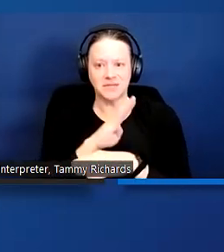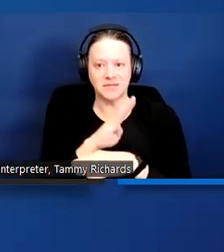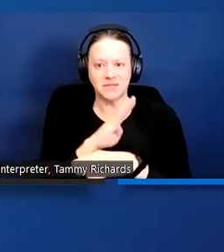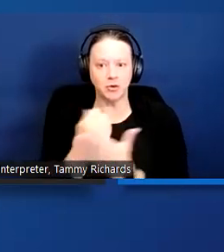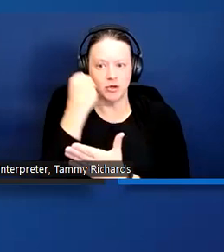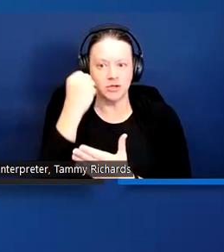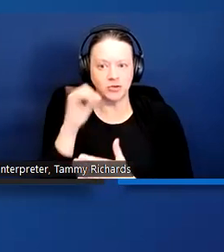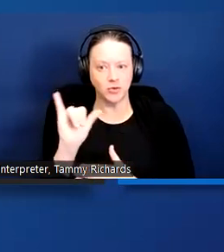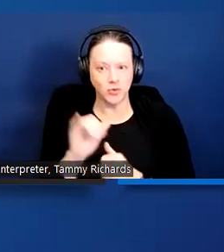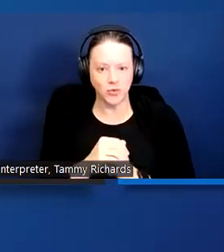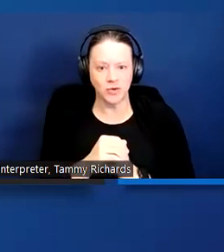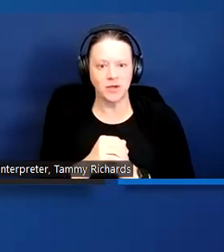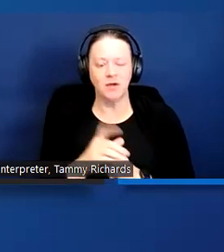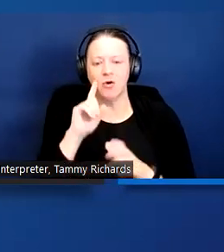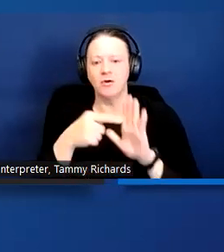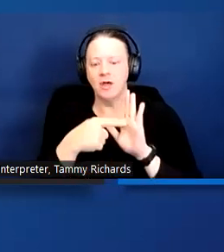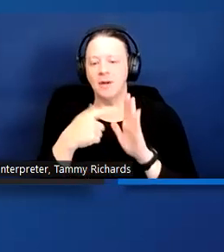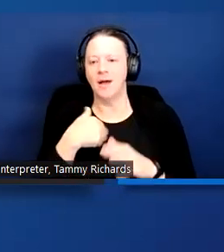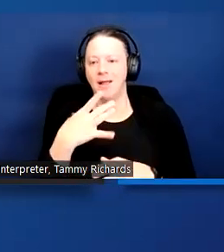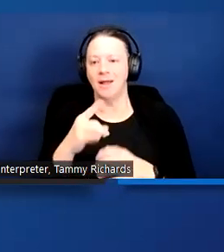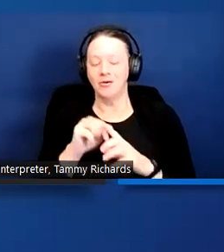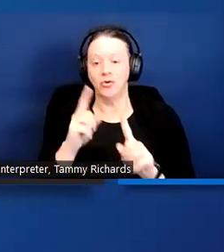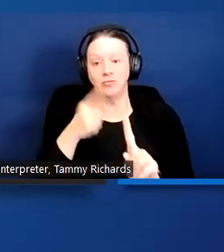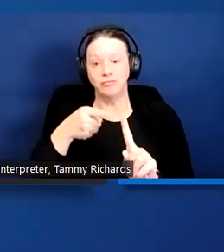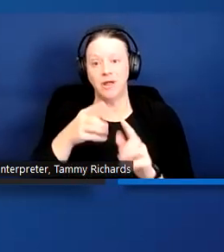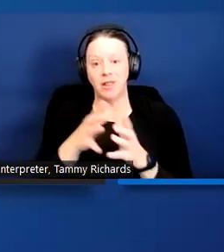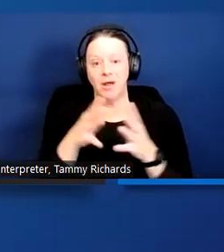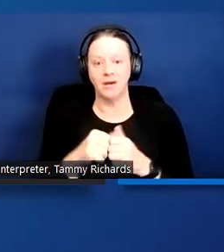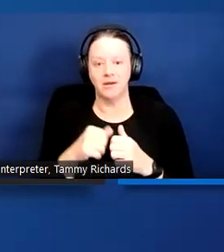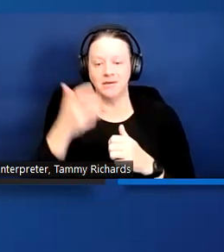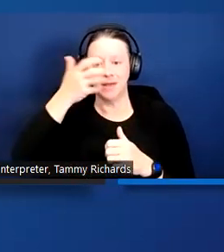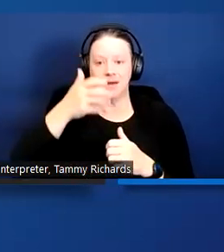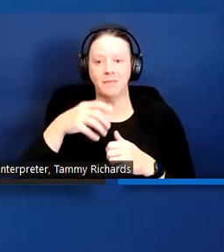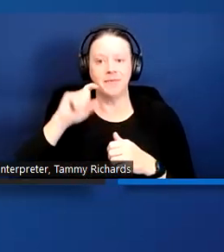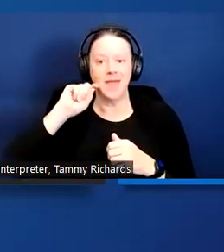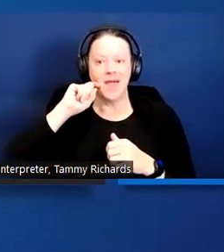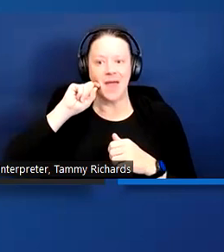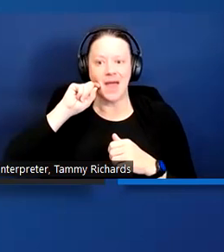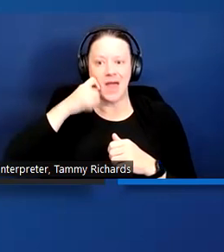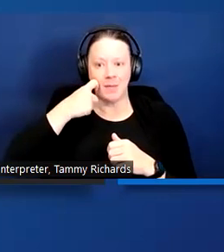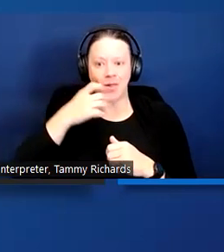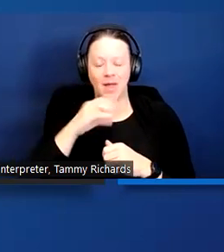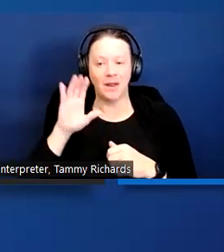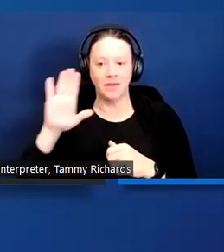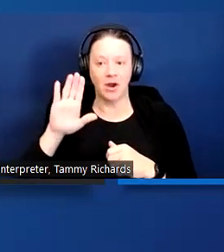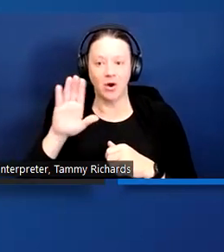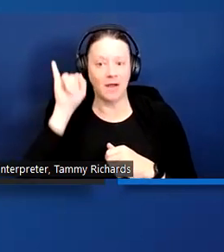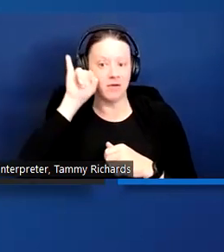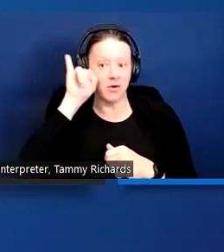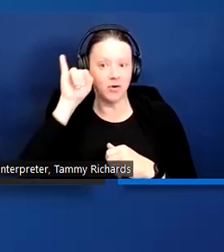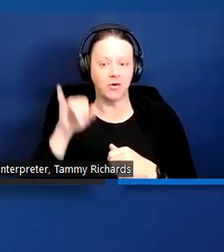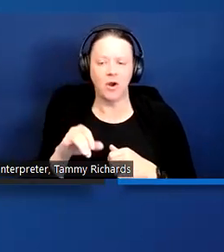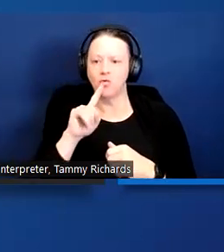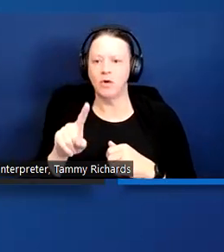well. An example I like to point to a lot is Apple and their iPhones holds the lion's share of the